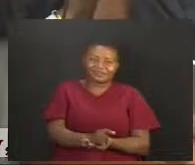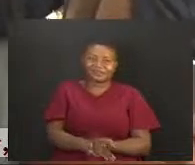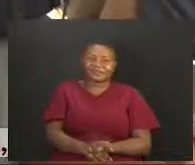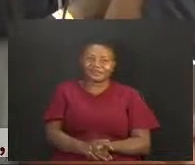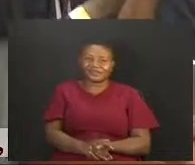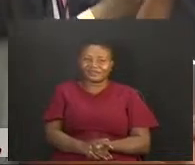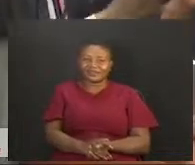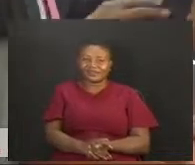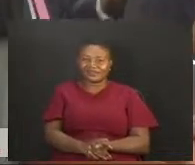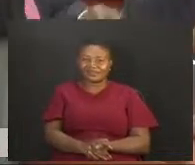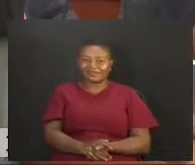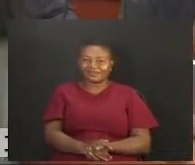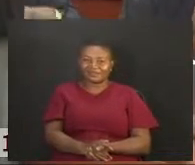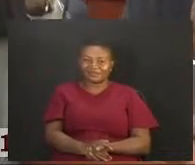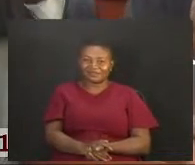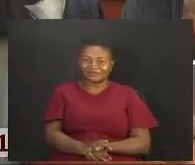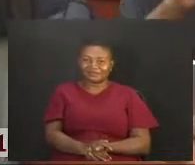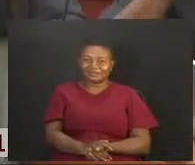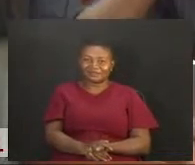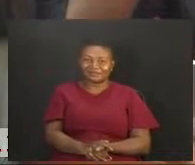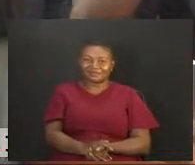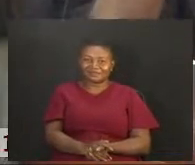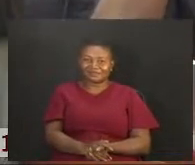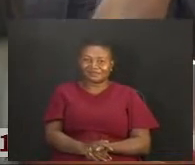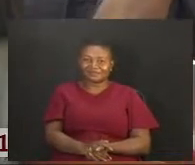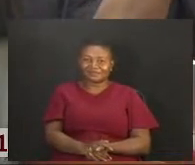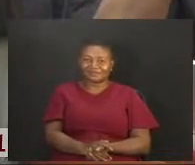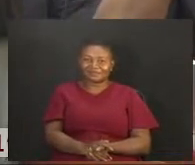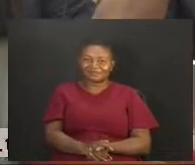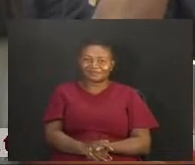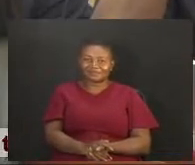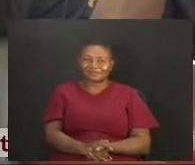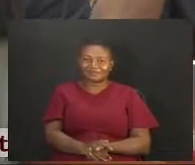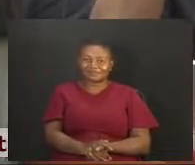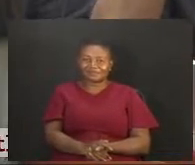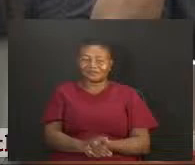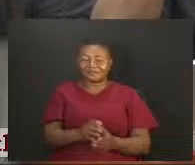Osunu Baya Nkitikiti. Majority